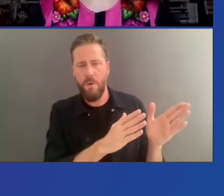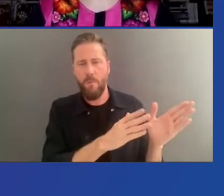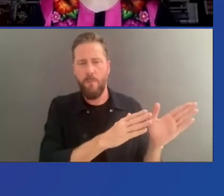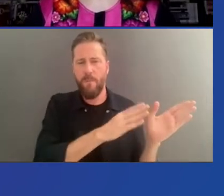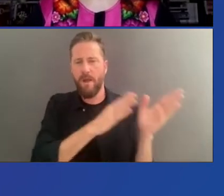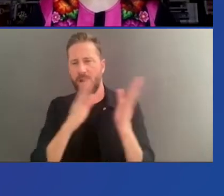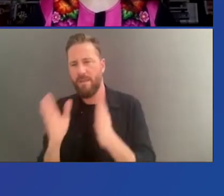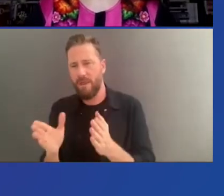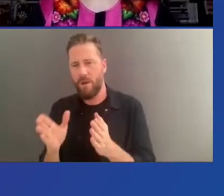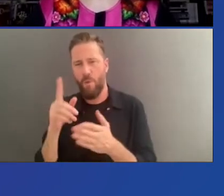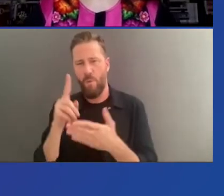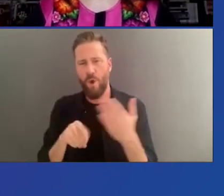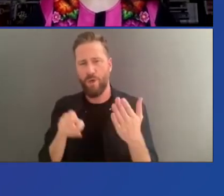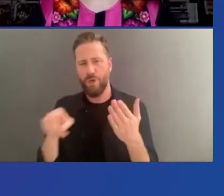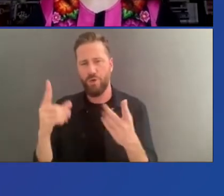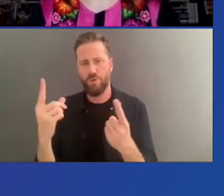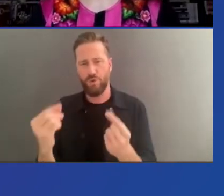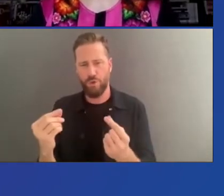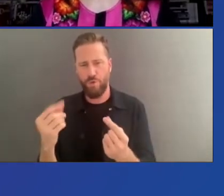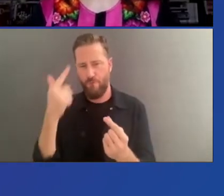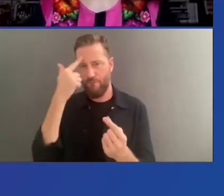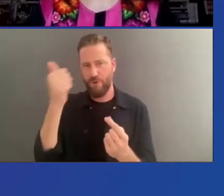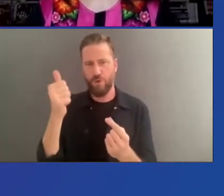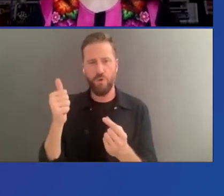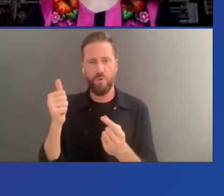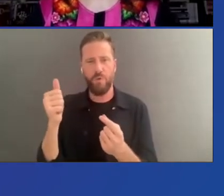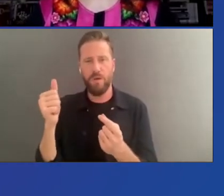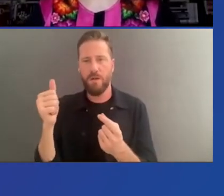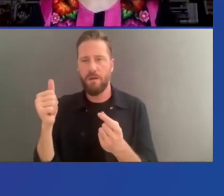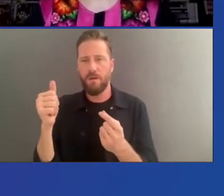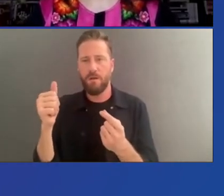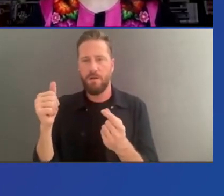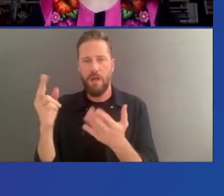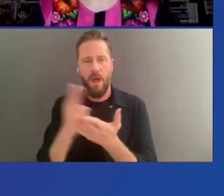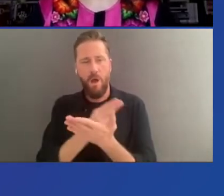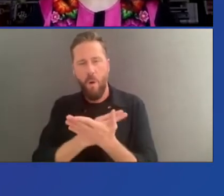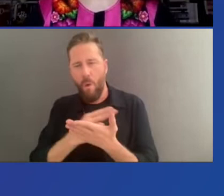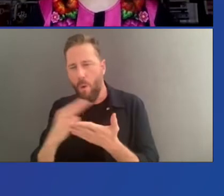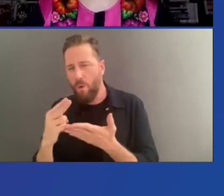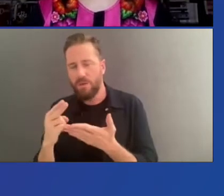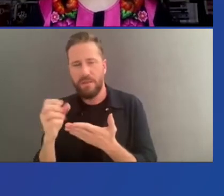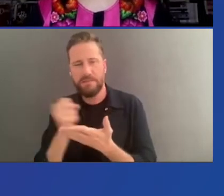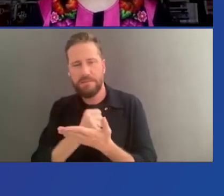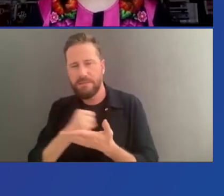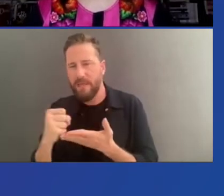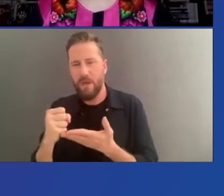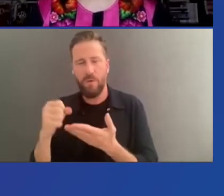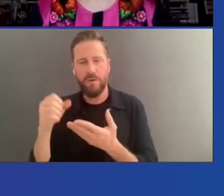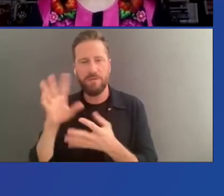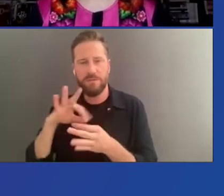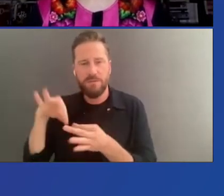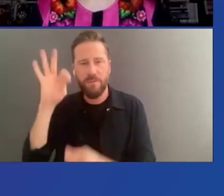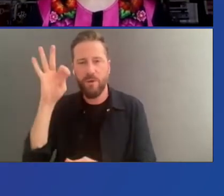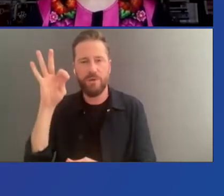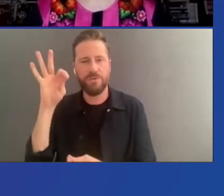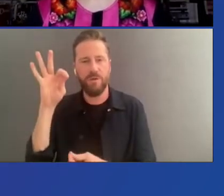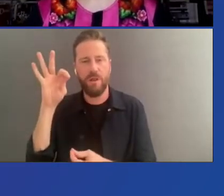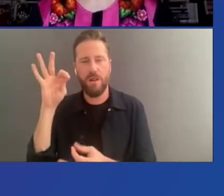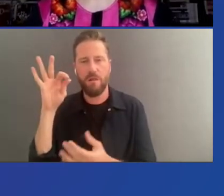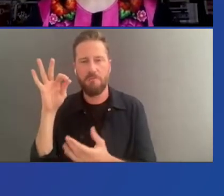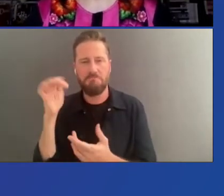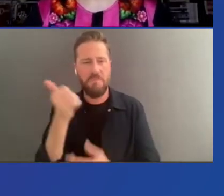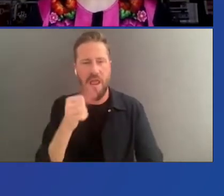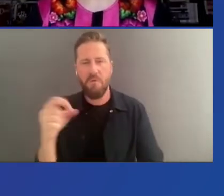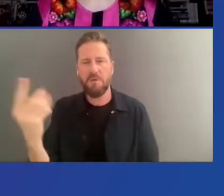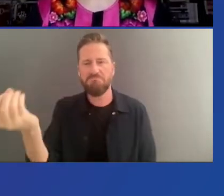is what you do to you sacred or spiritual? And anyone can